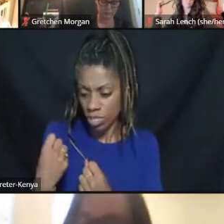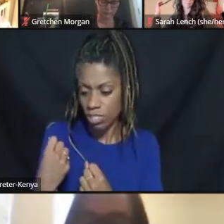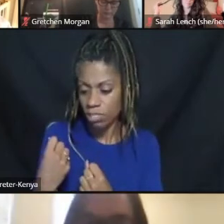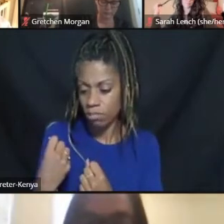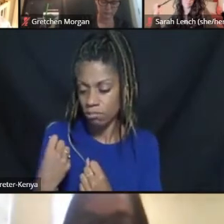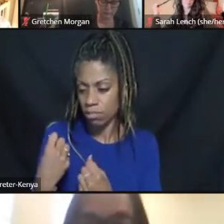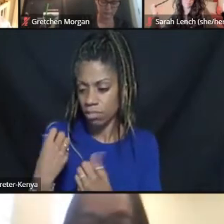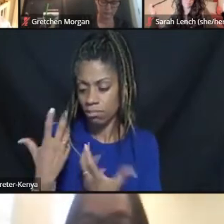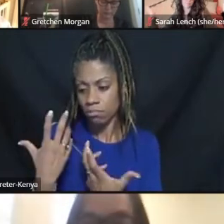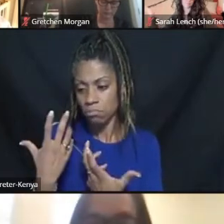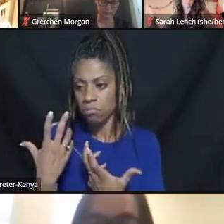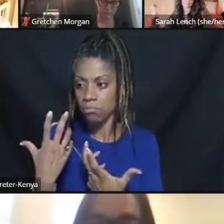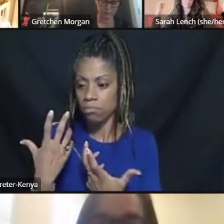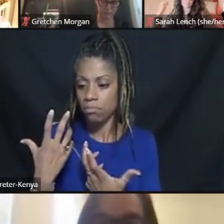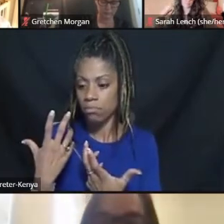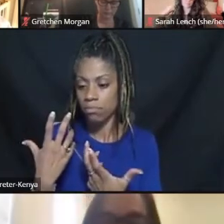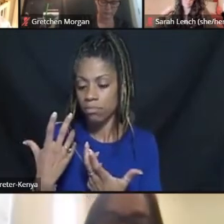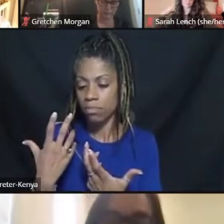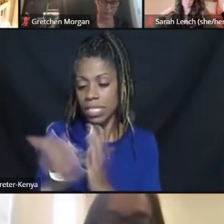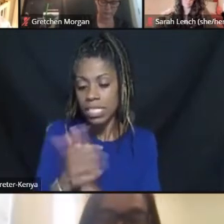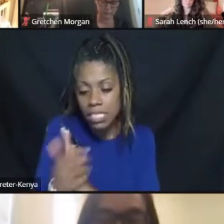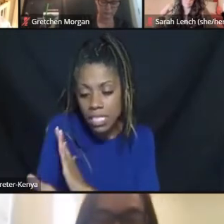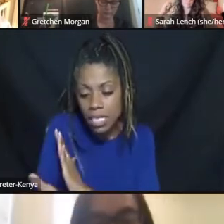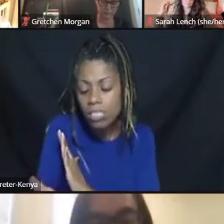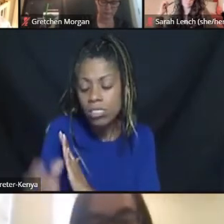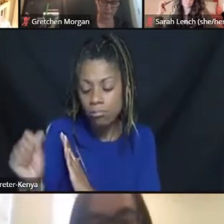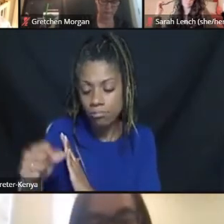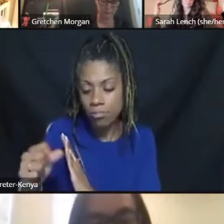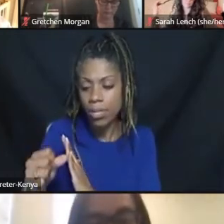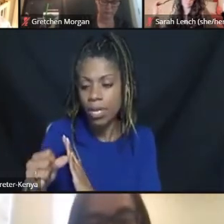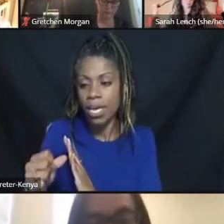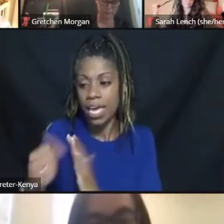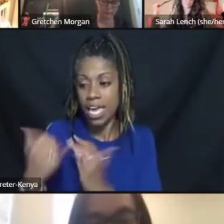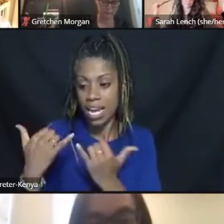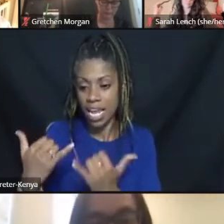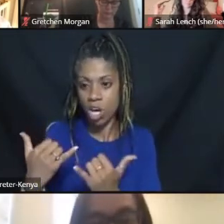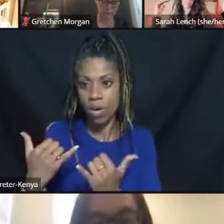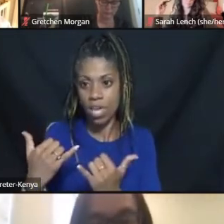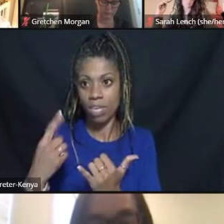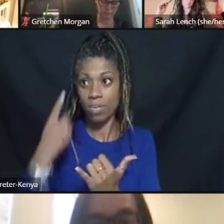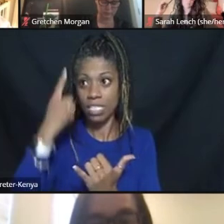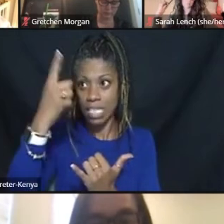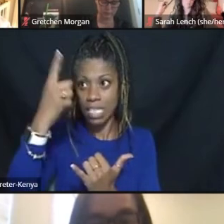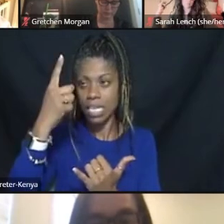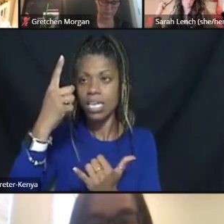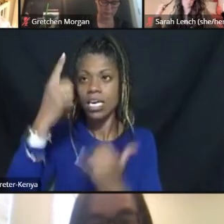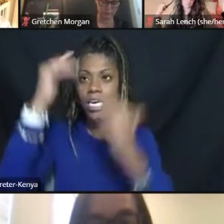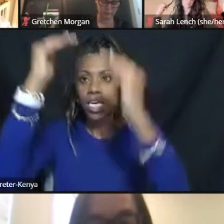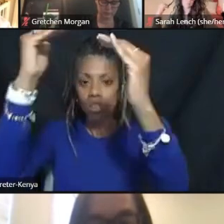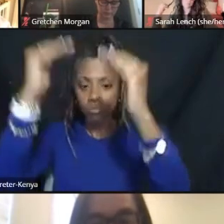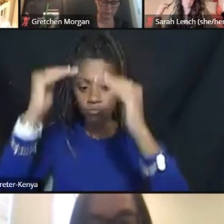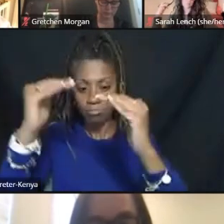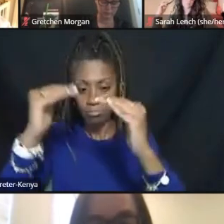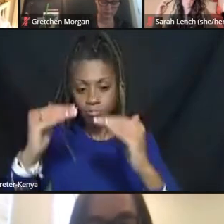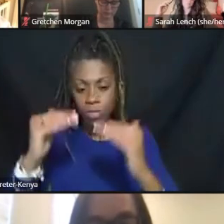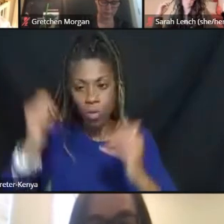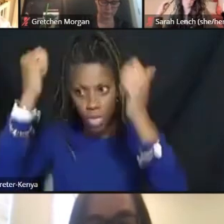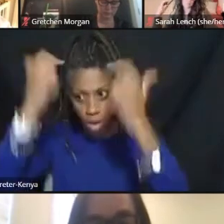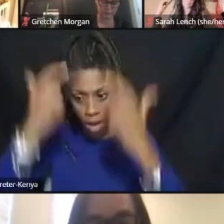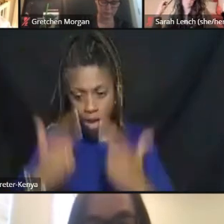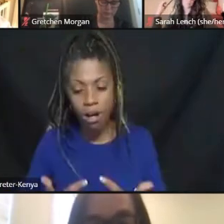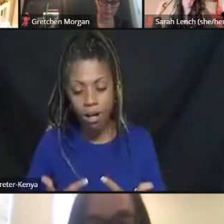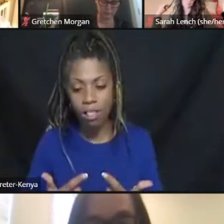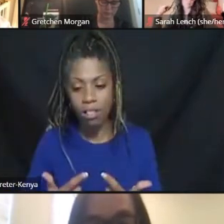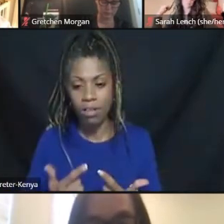like from the top down, we now all use those same features as Fleming